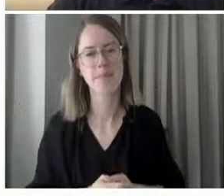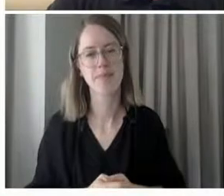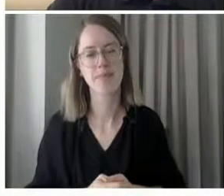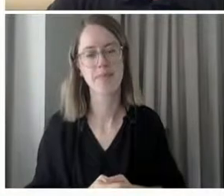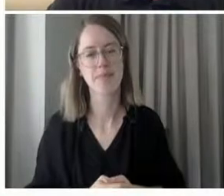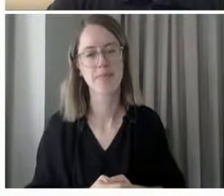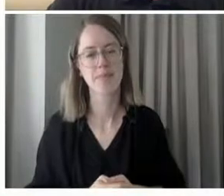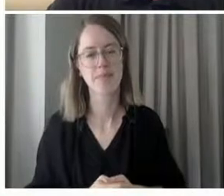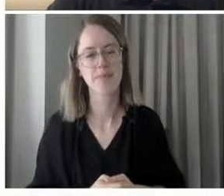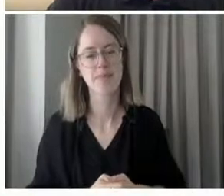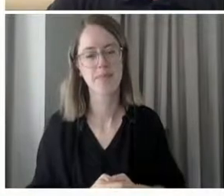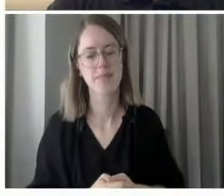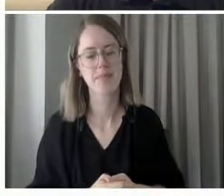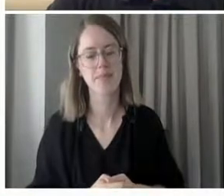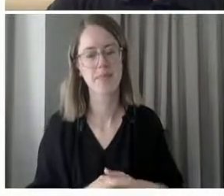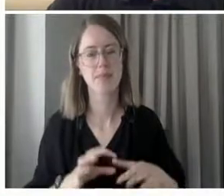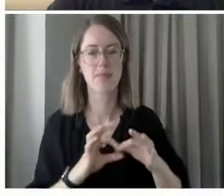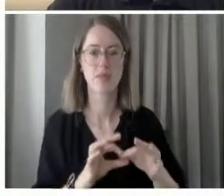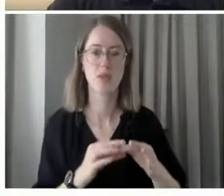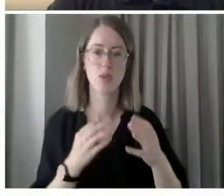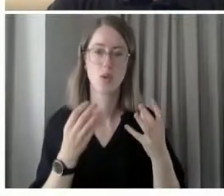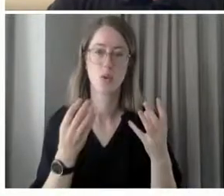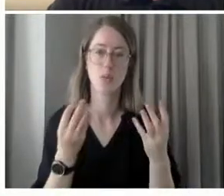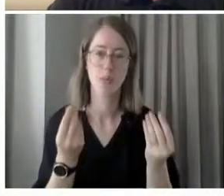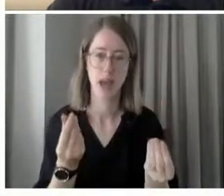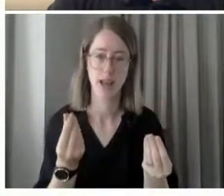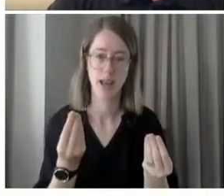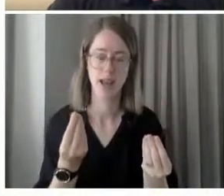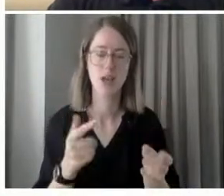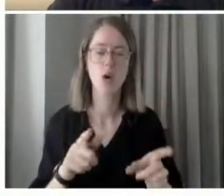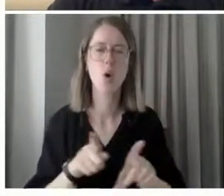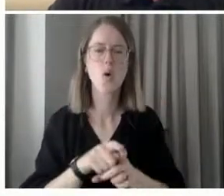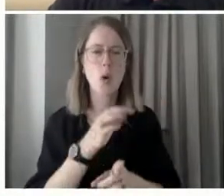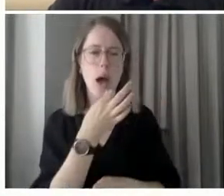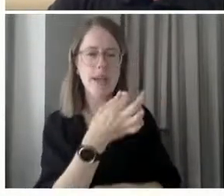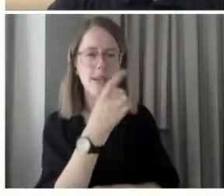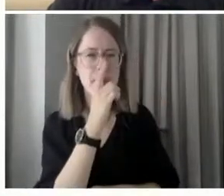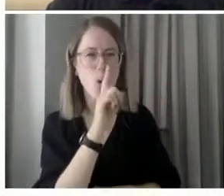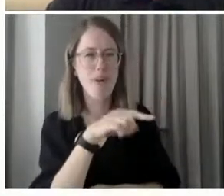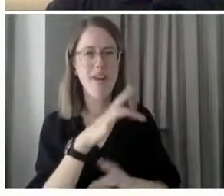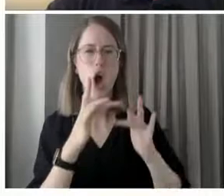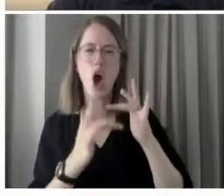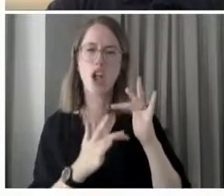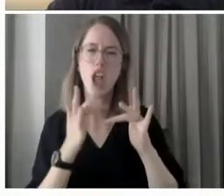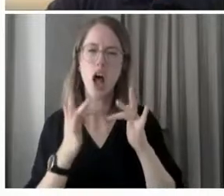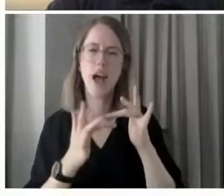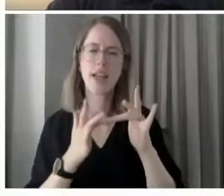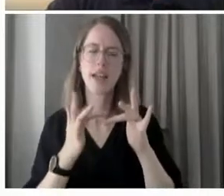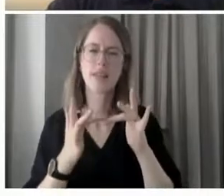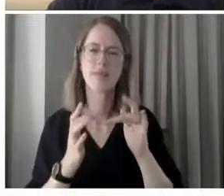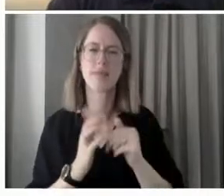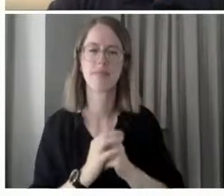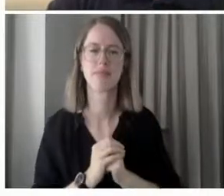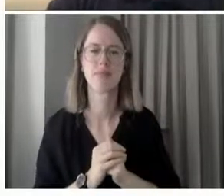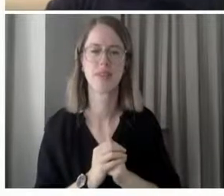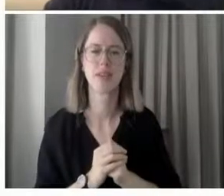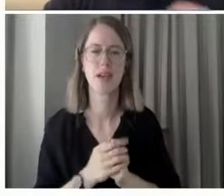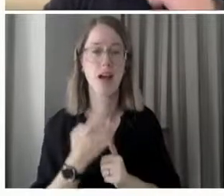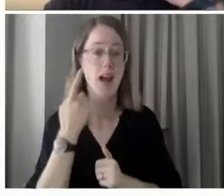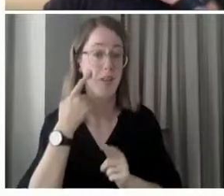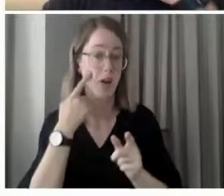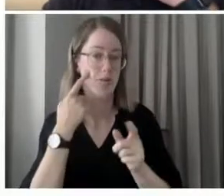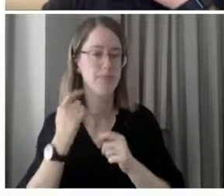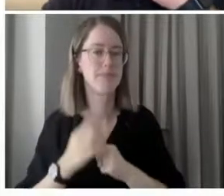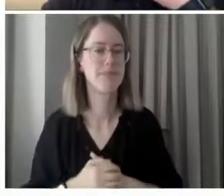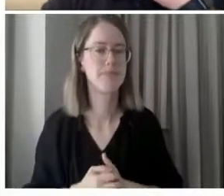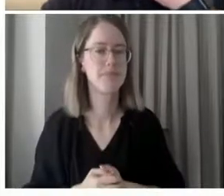Talking of money, we also asked people about online. So have a look at this. So this